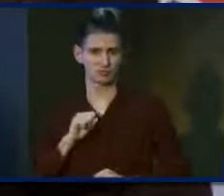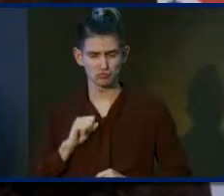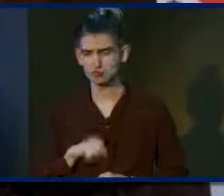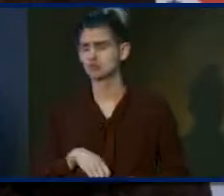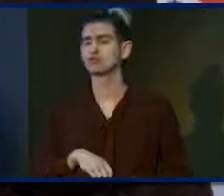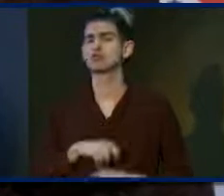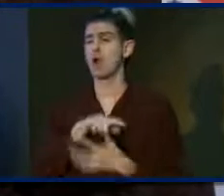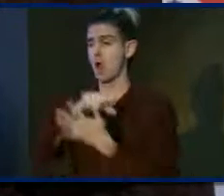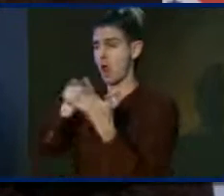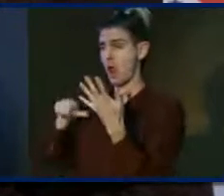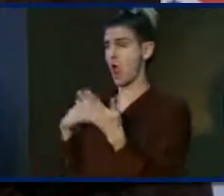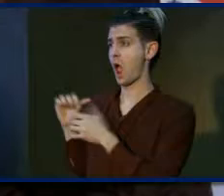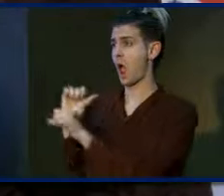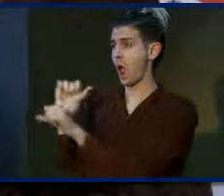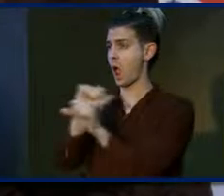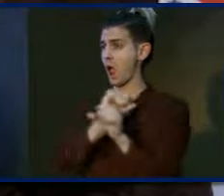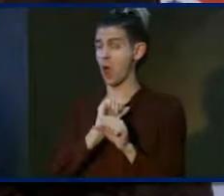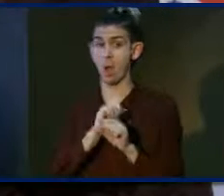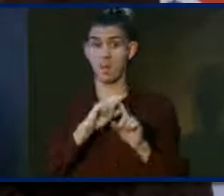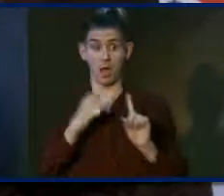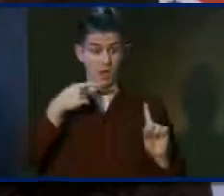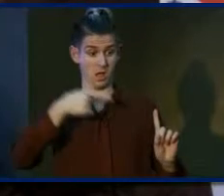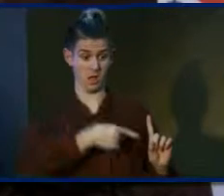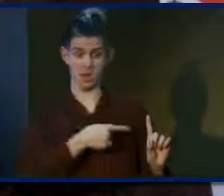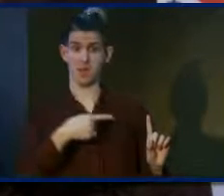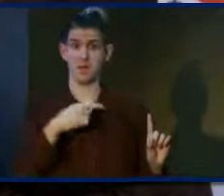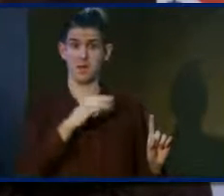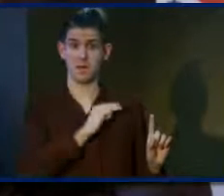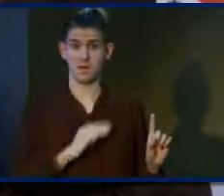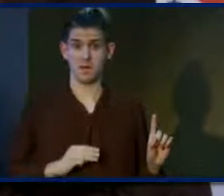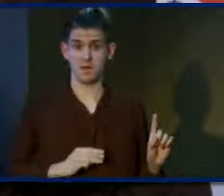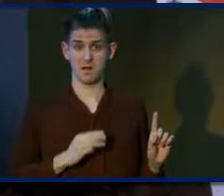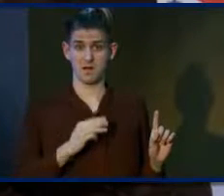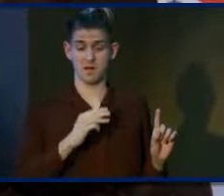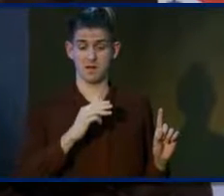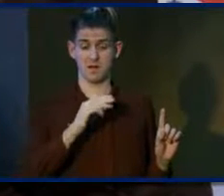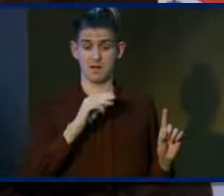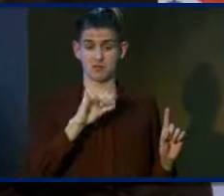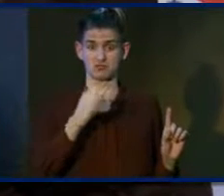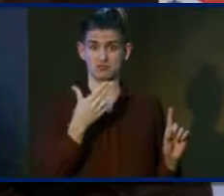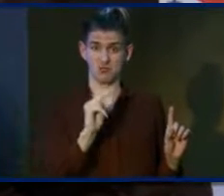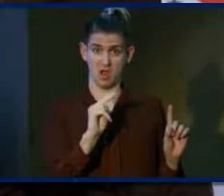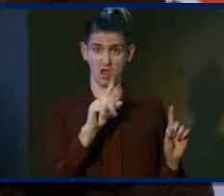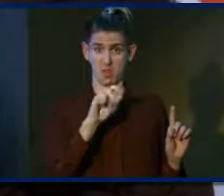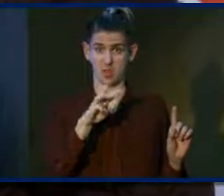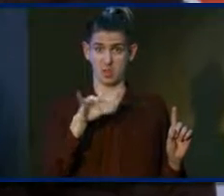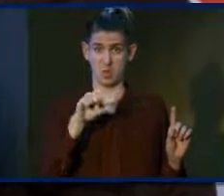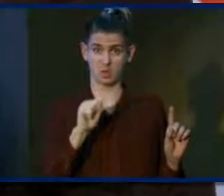nervous around, Mayor Hancock, and I was just so awe to meet was John Lewis.